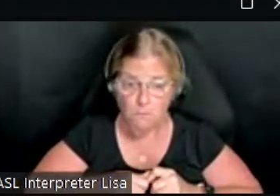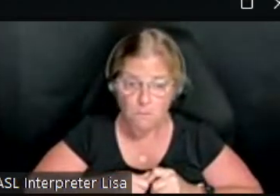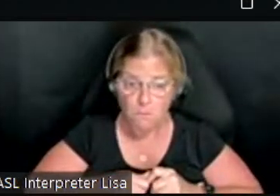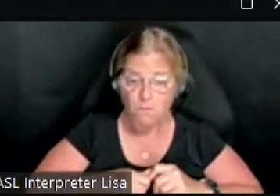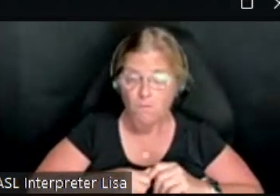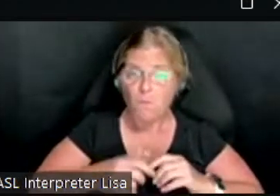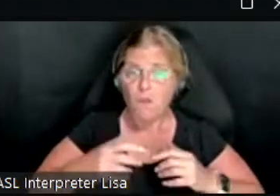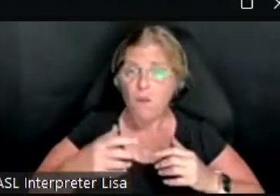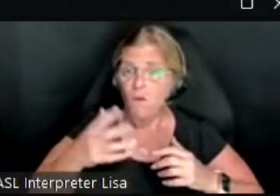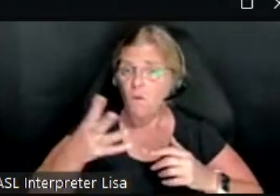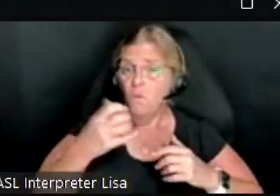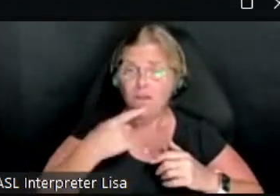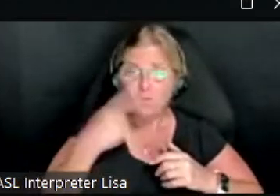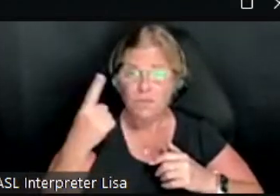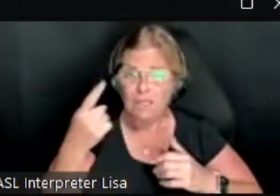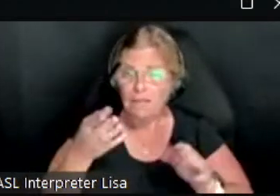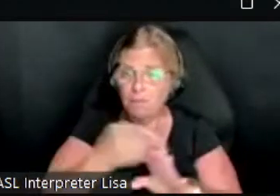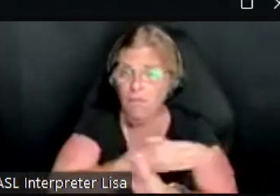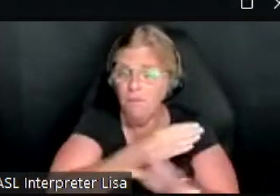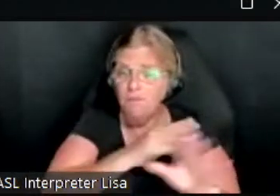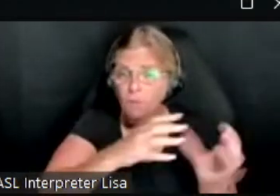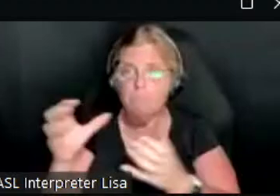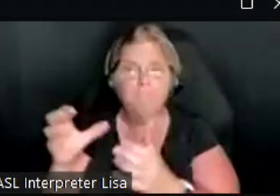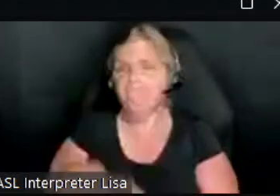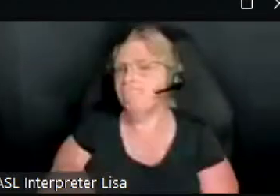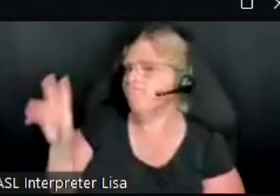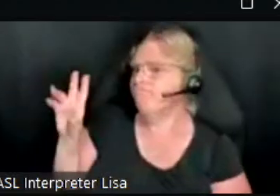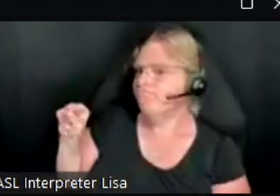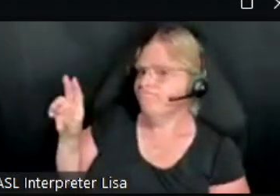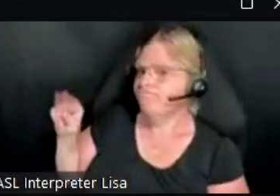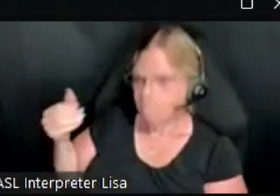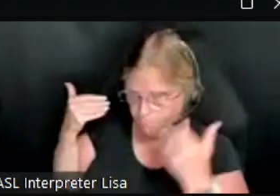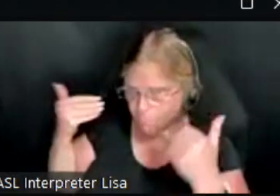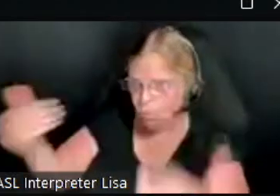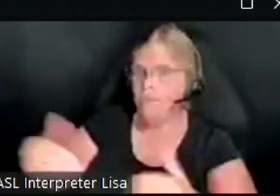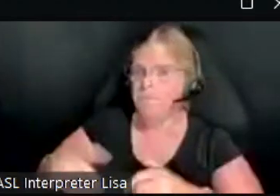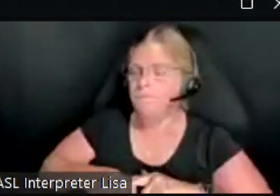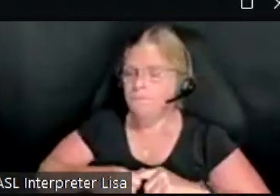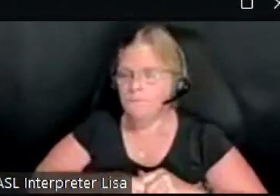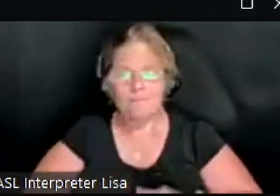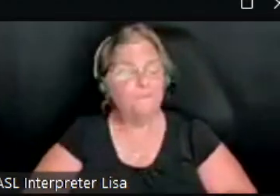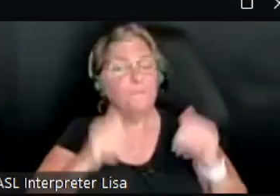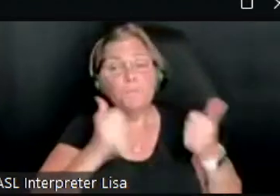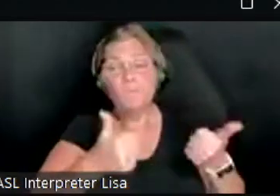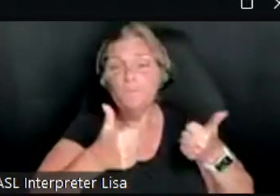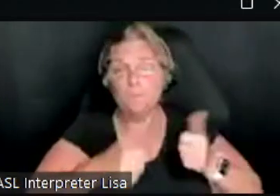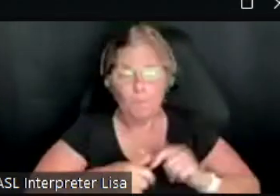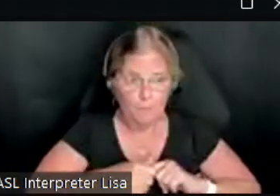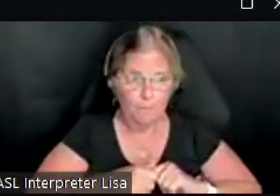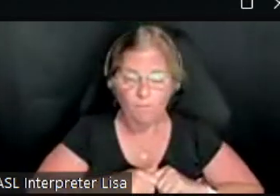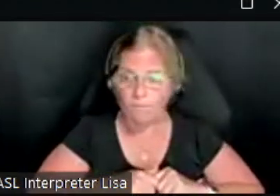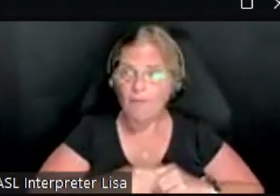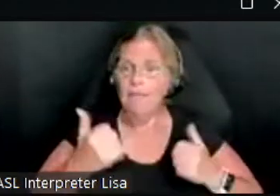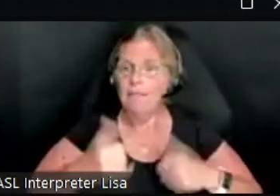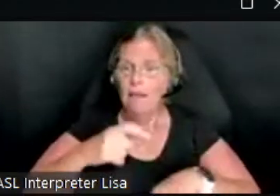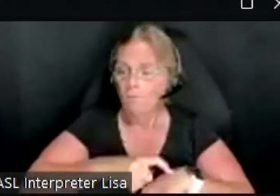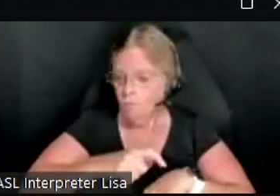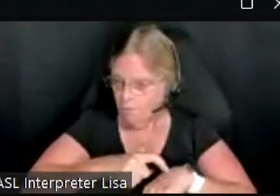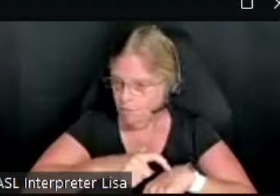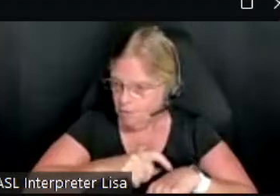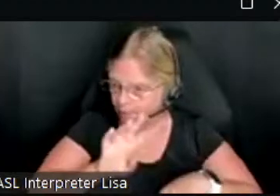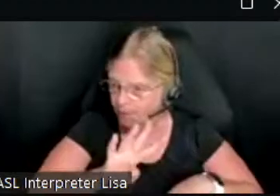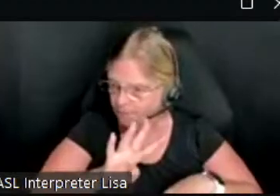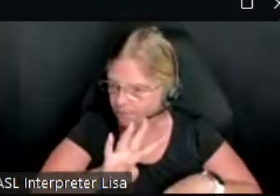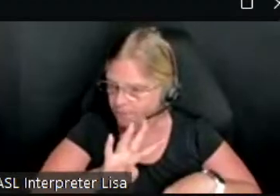we go into the breakouts? No, sir. I think we can move ahead. All righty. So it is 20. Let's do